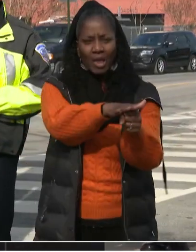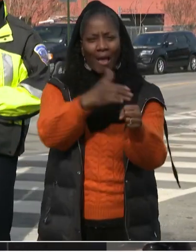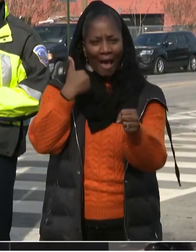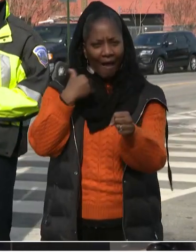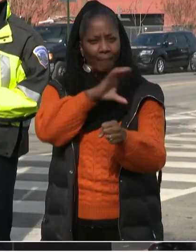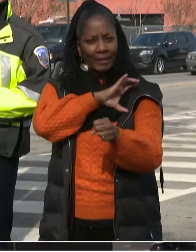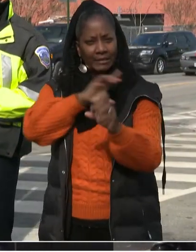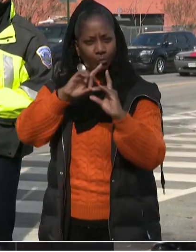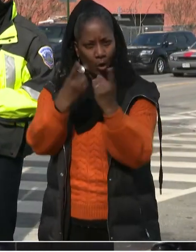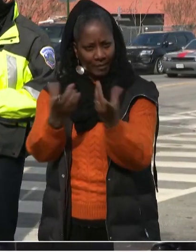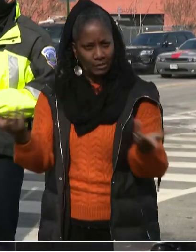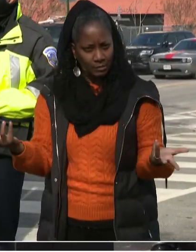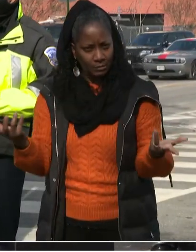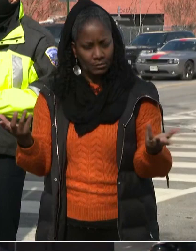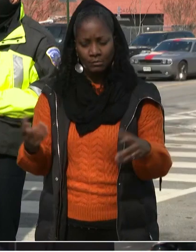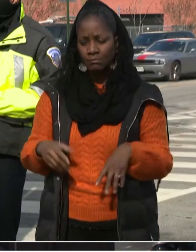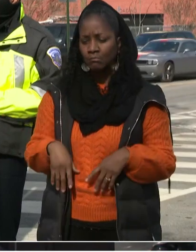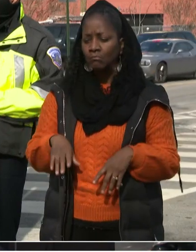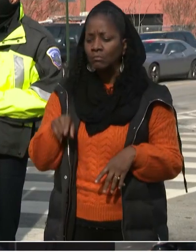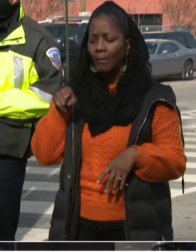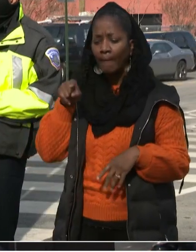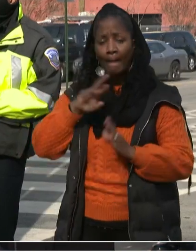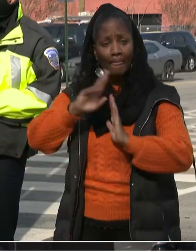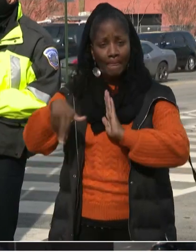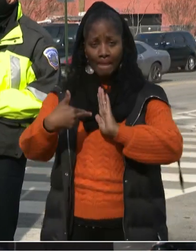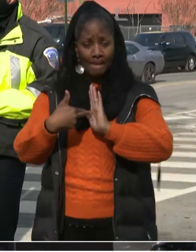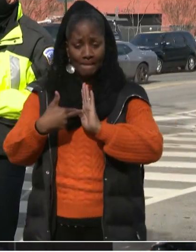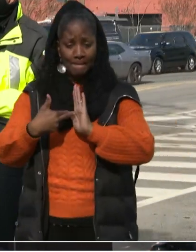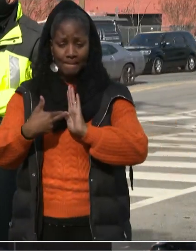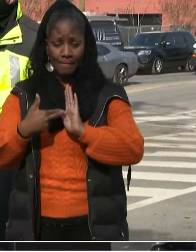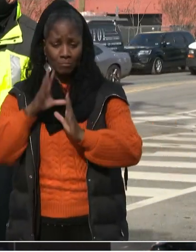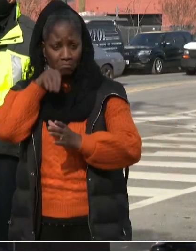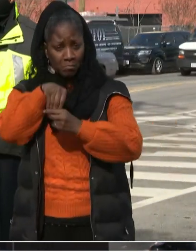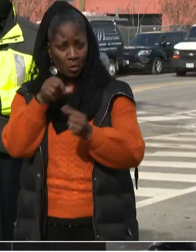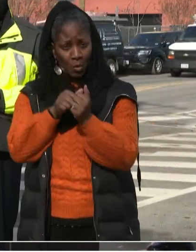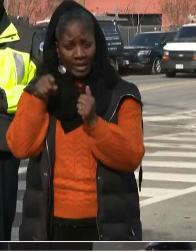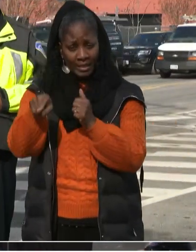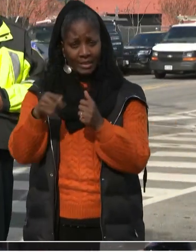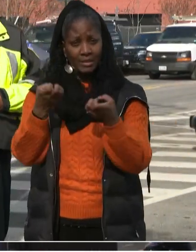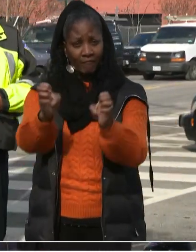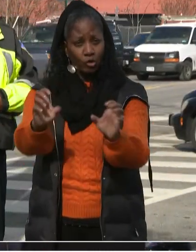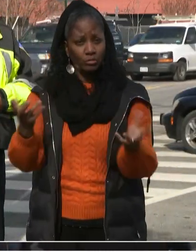role, if any, are they going to play in terms of this carjacking effort?